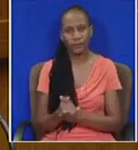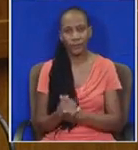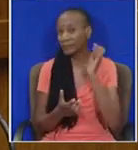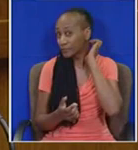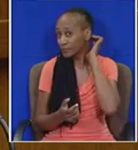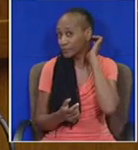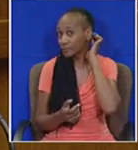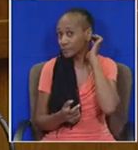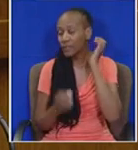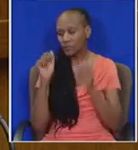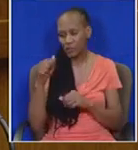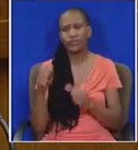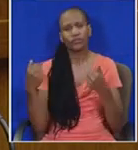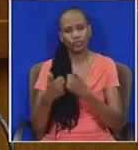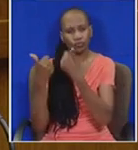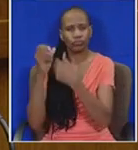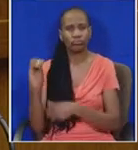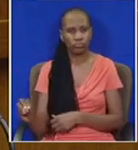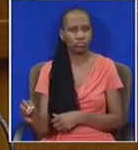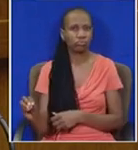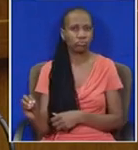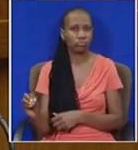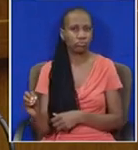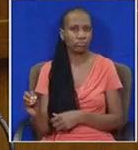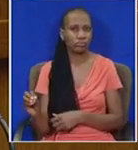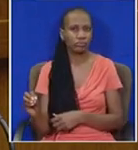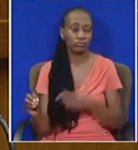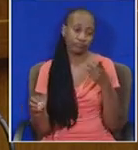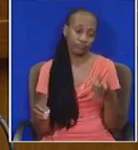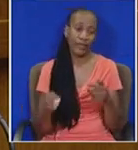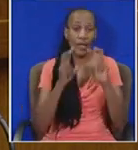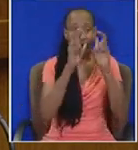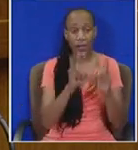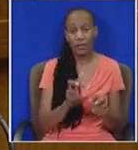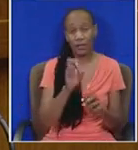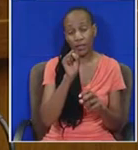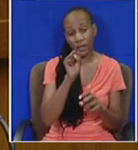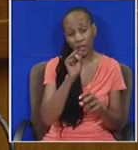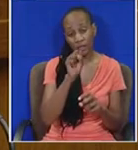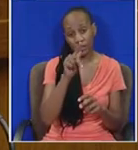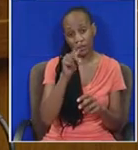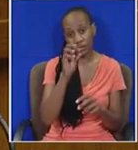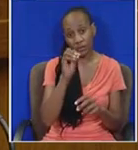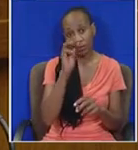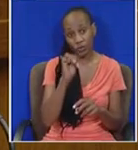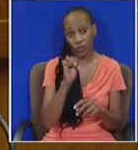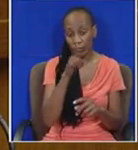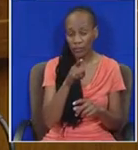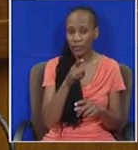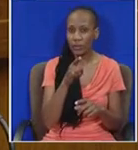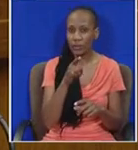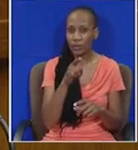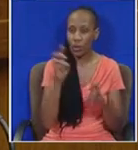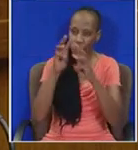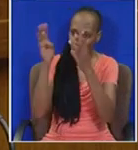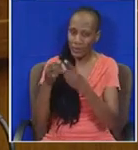In spite of the challenges it is facing currently, Eskom remains in the top 10 of largest electricity public utilities in